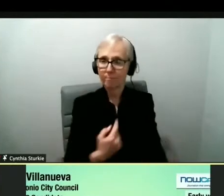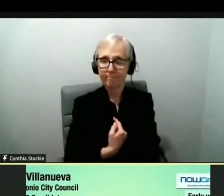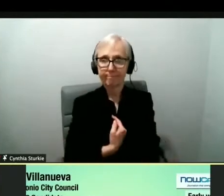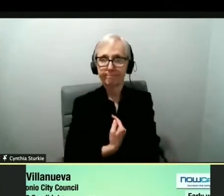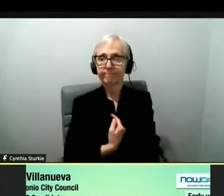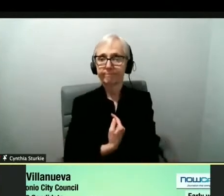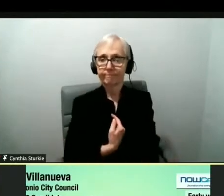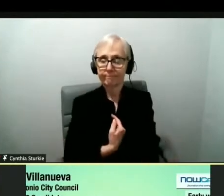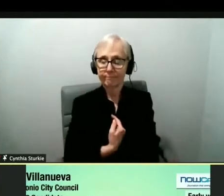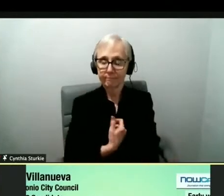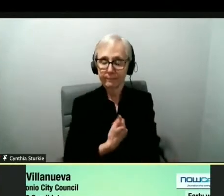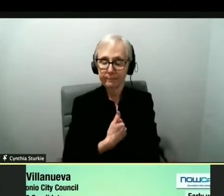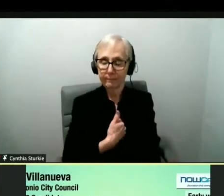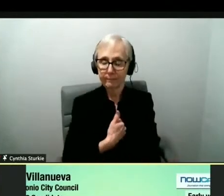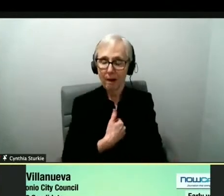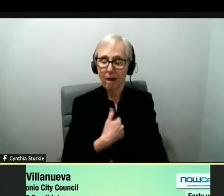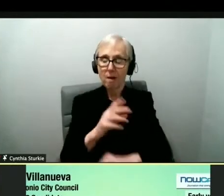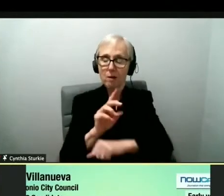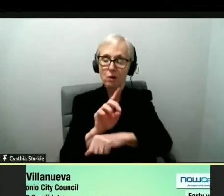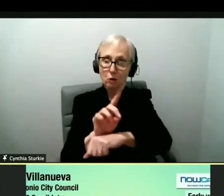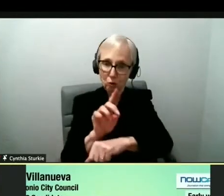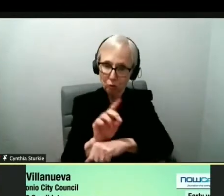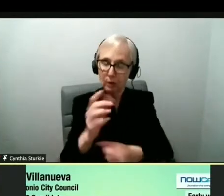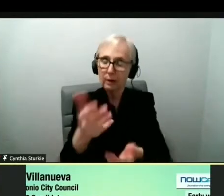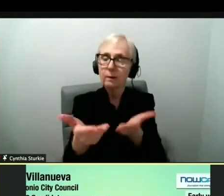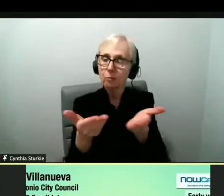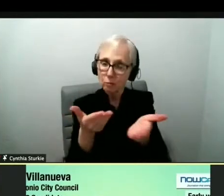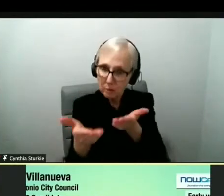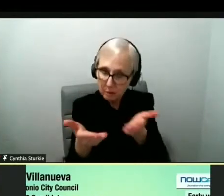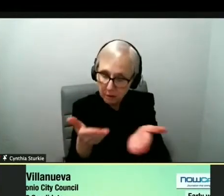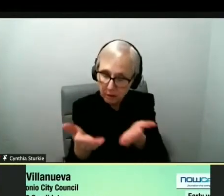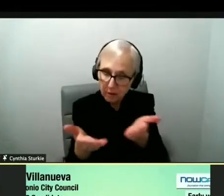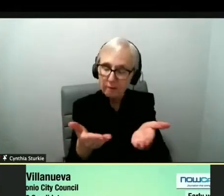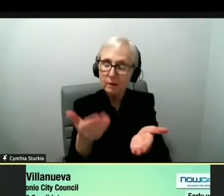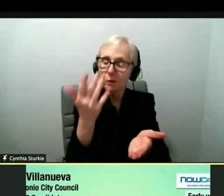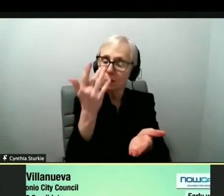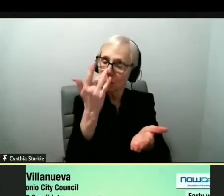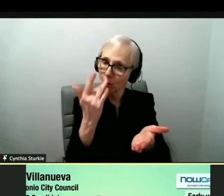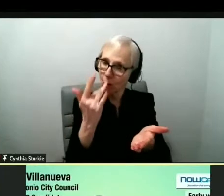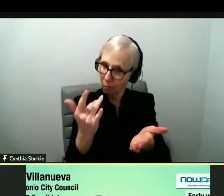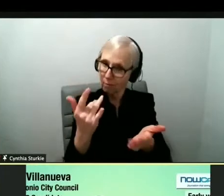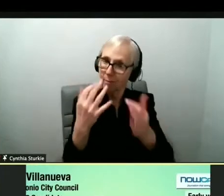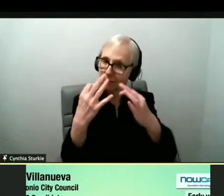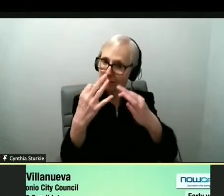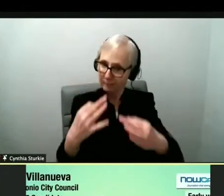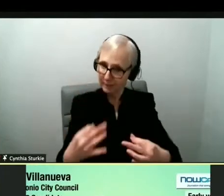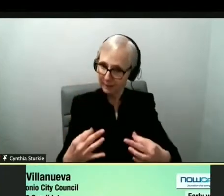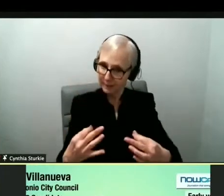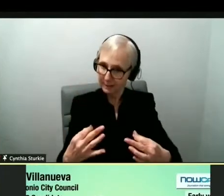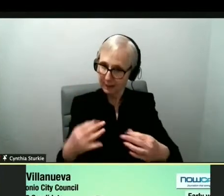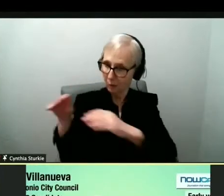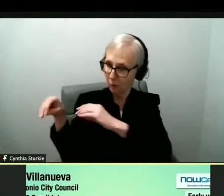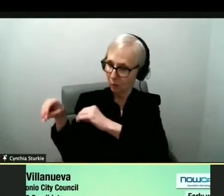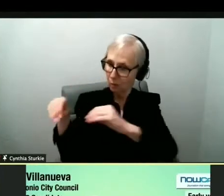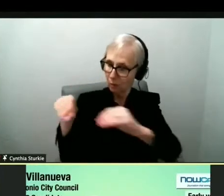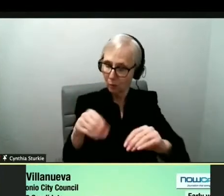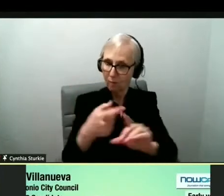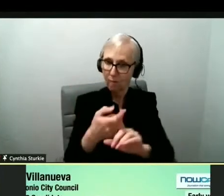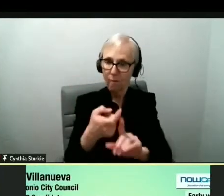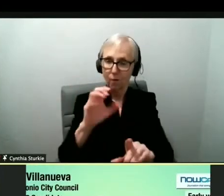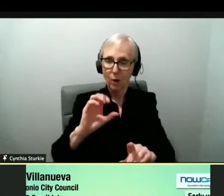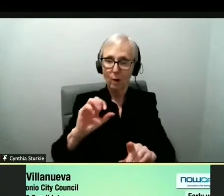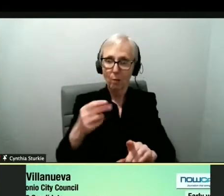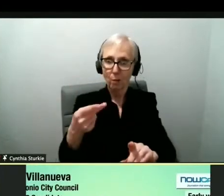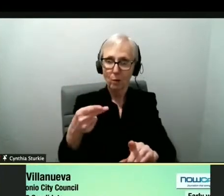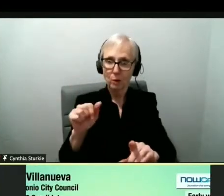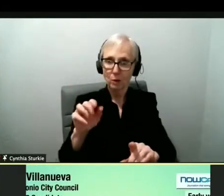I feel a duty to serve, and which is why I decided to move from the chamber over